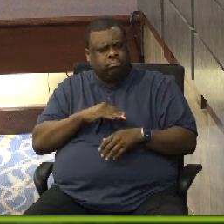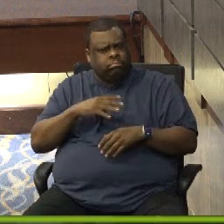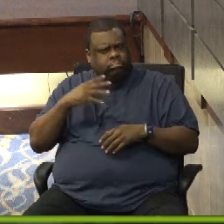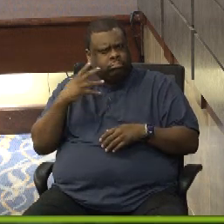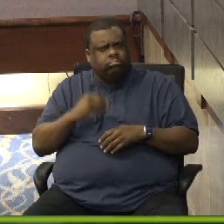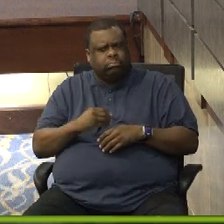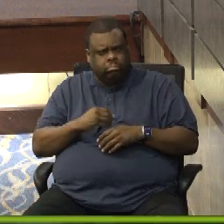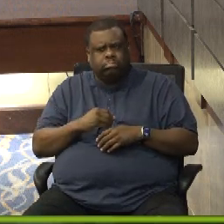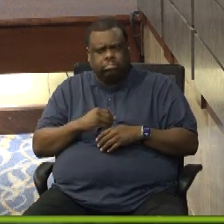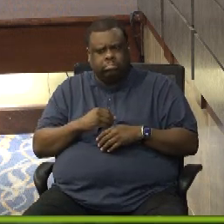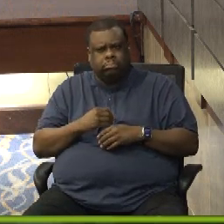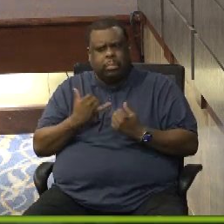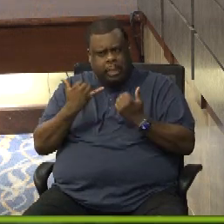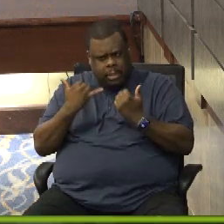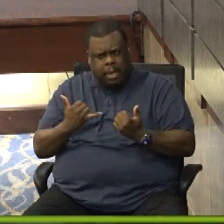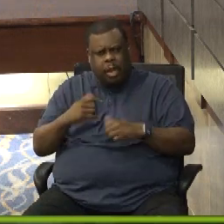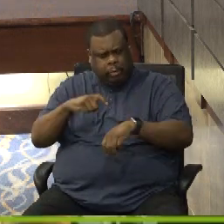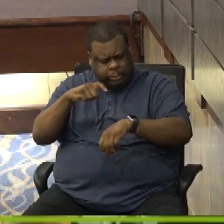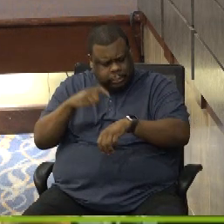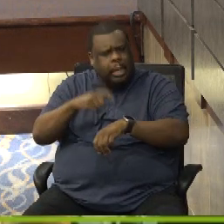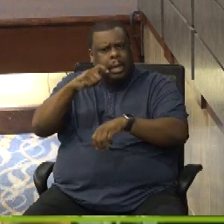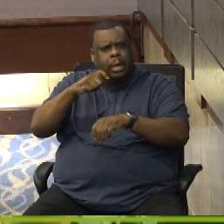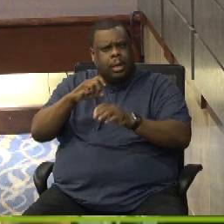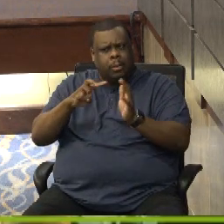And it's time for Waco to tell its story.